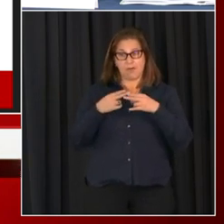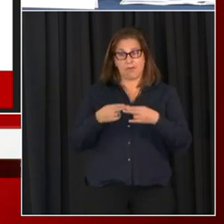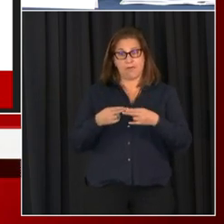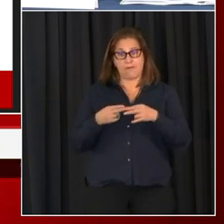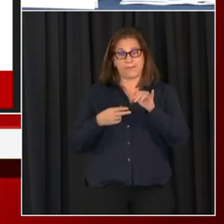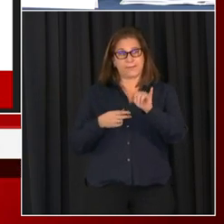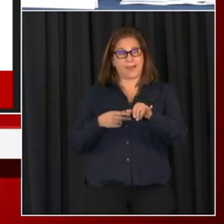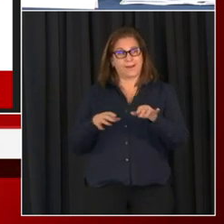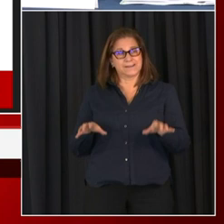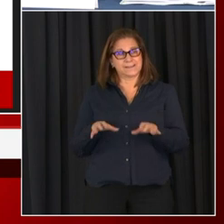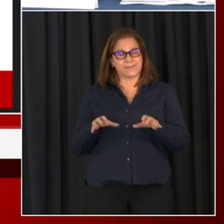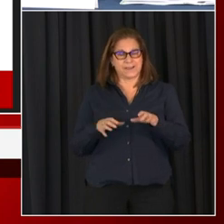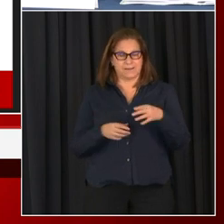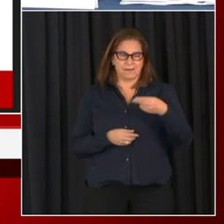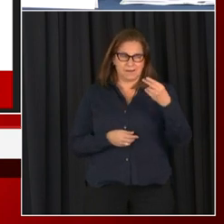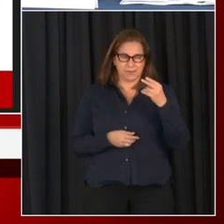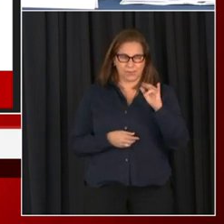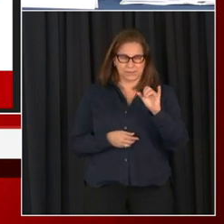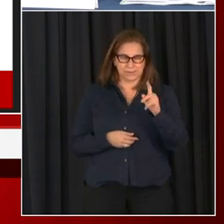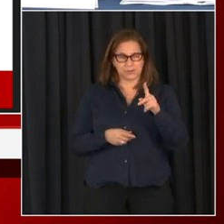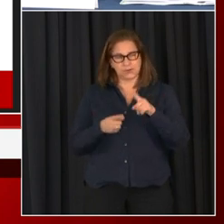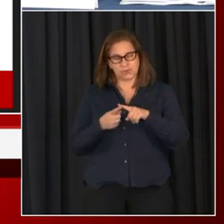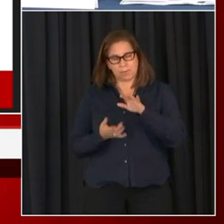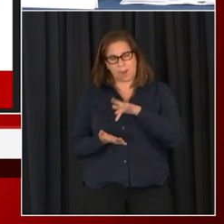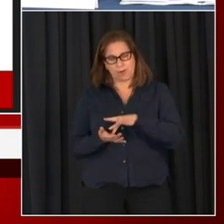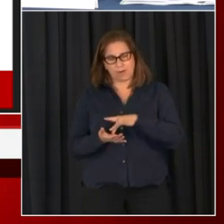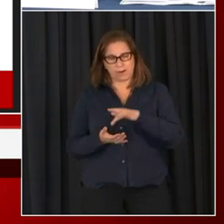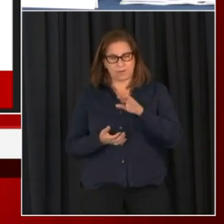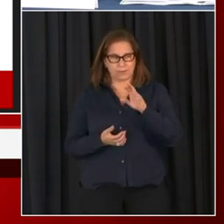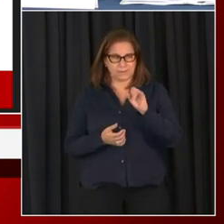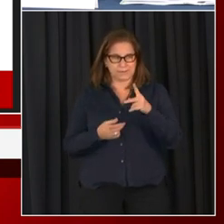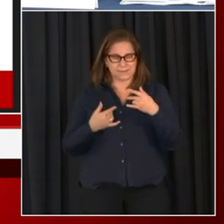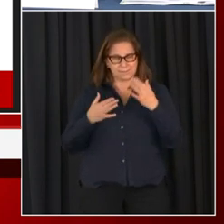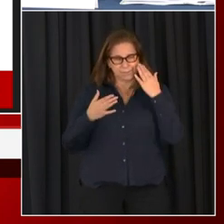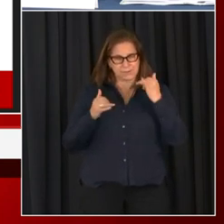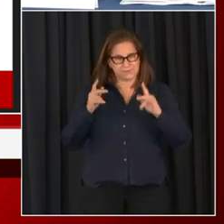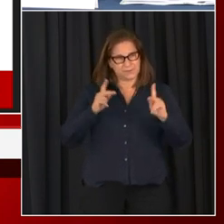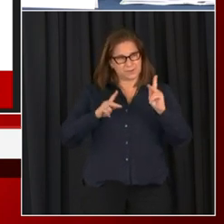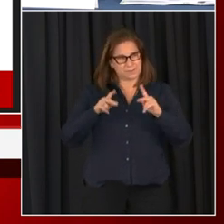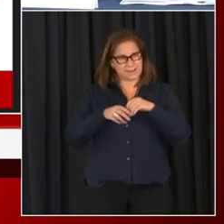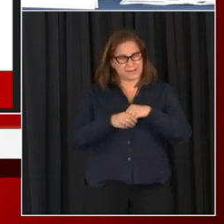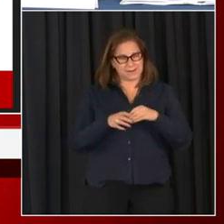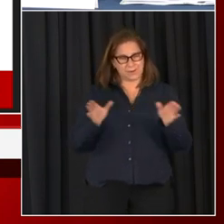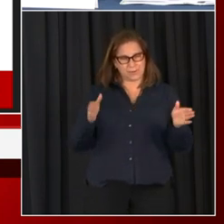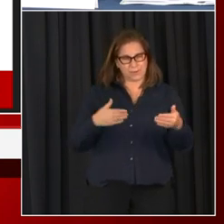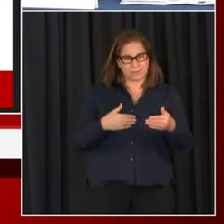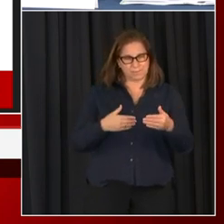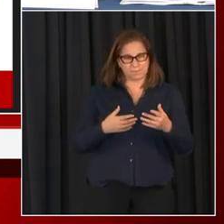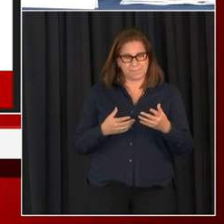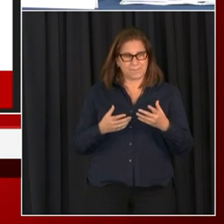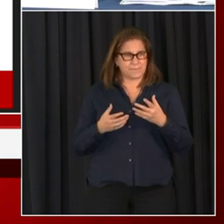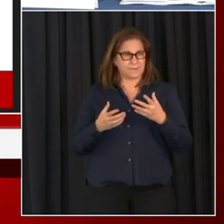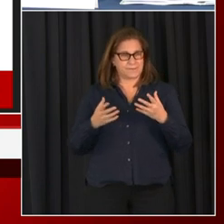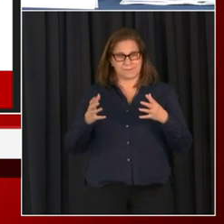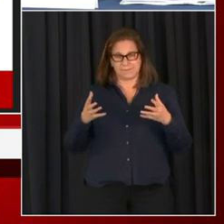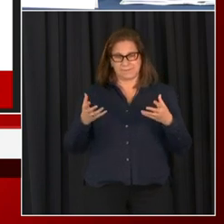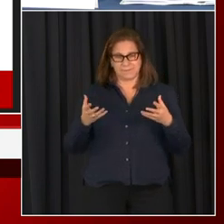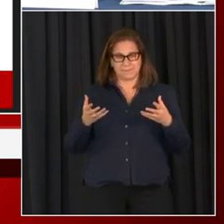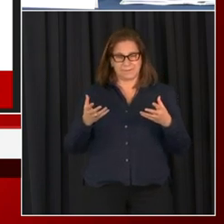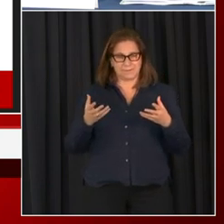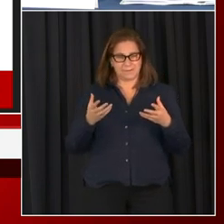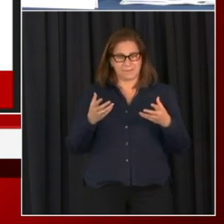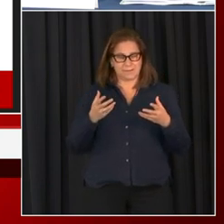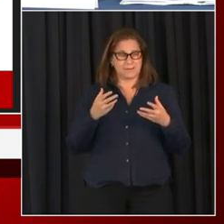there is the potential, depending on individual and human behavior, for close contact to occur. And again, that close